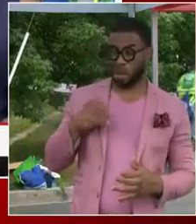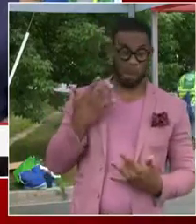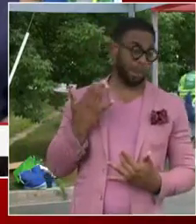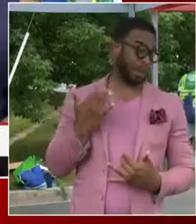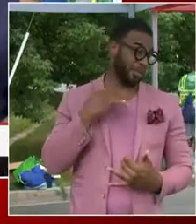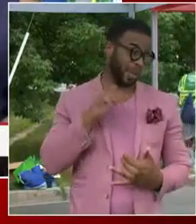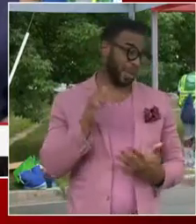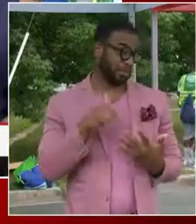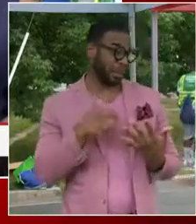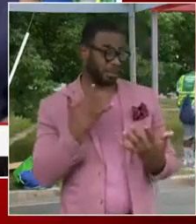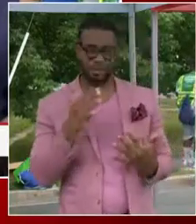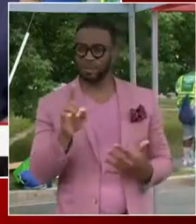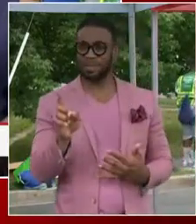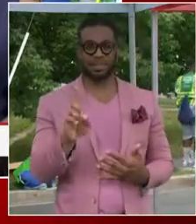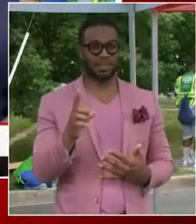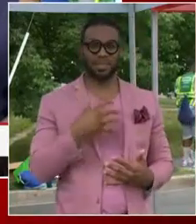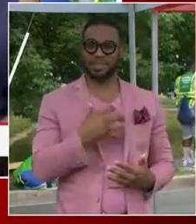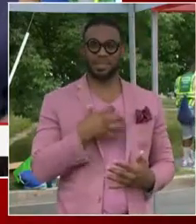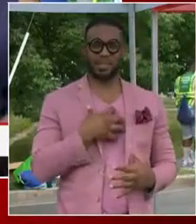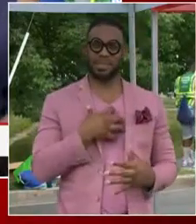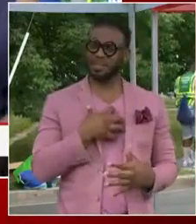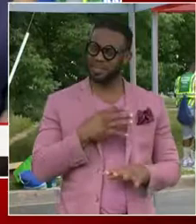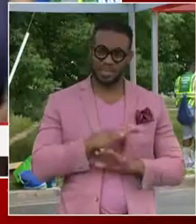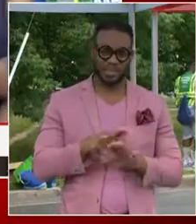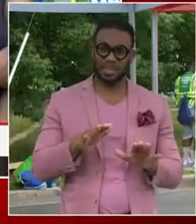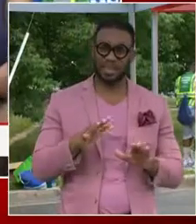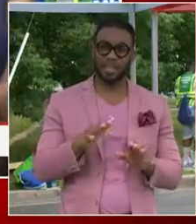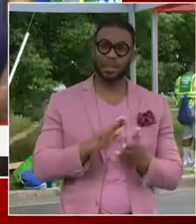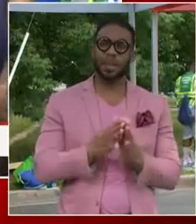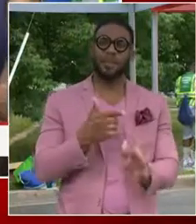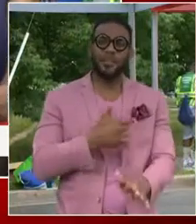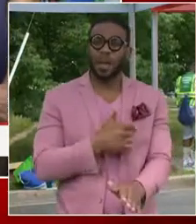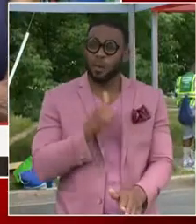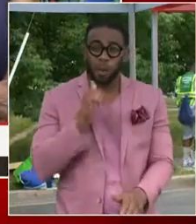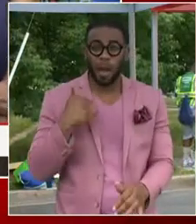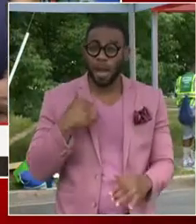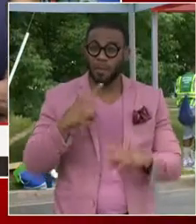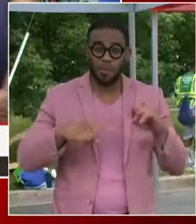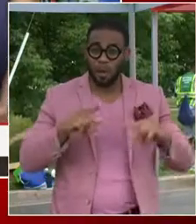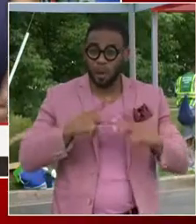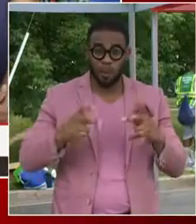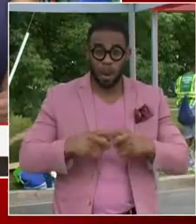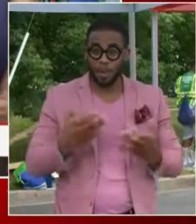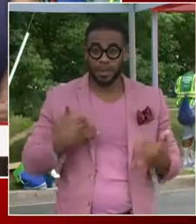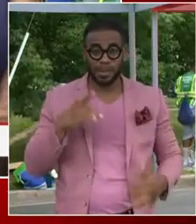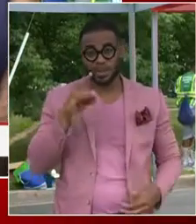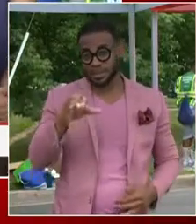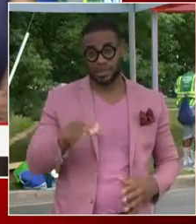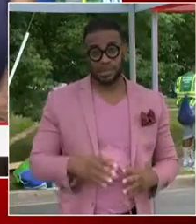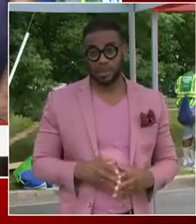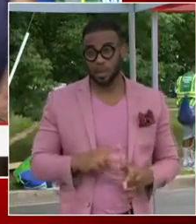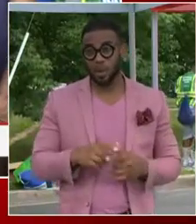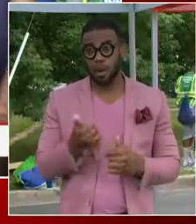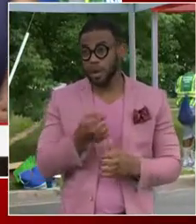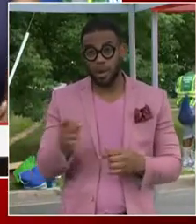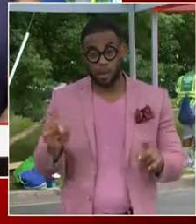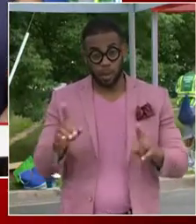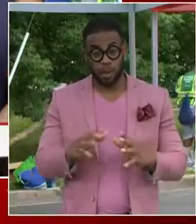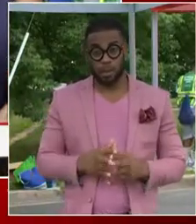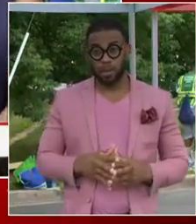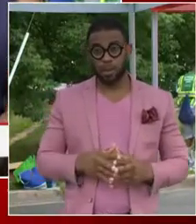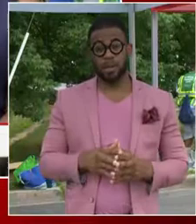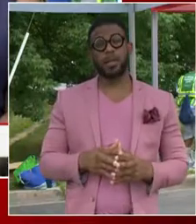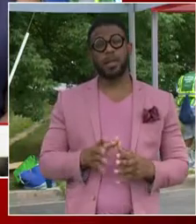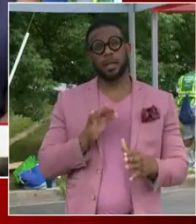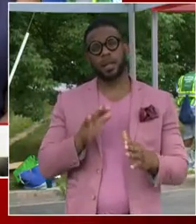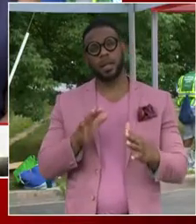I got to do this, I'm going to, none of that. Get vaccinated, and we won't have a variant problem here in the District of Columbia or in the region. So let's